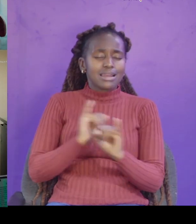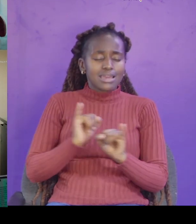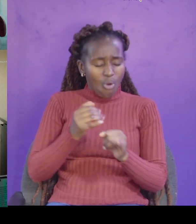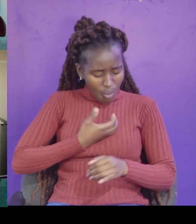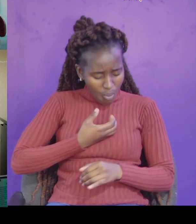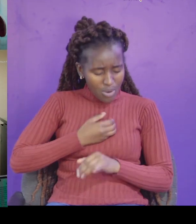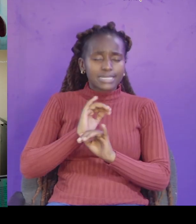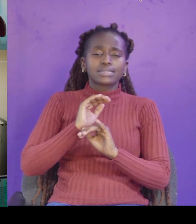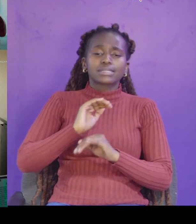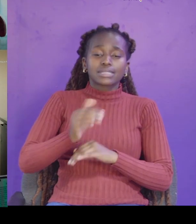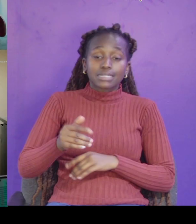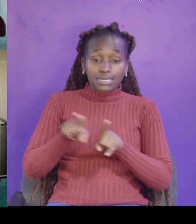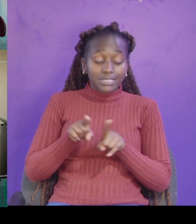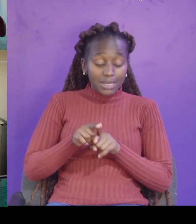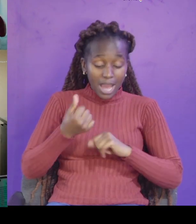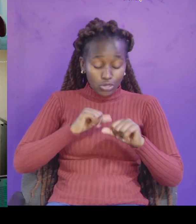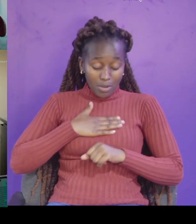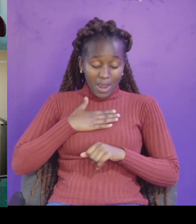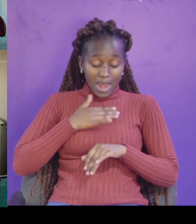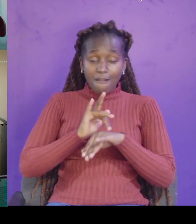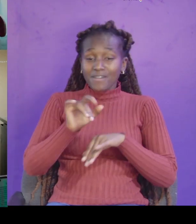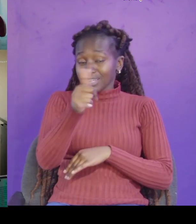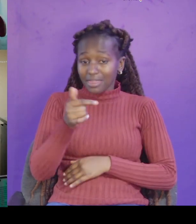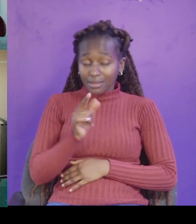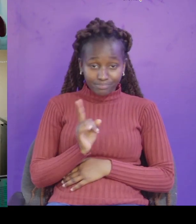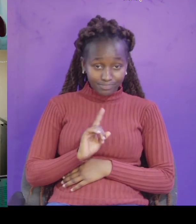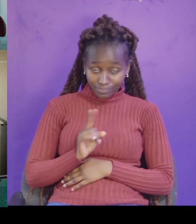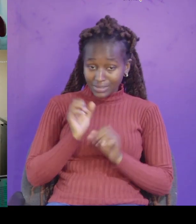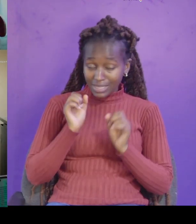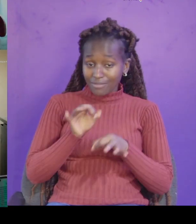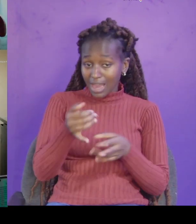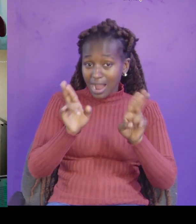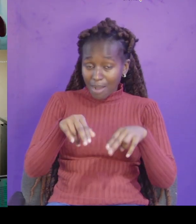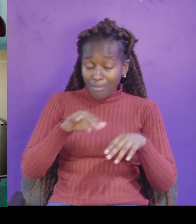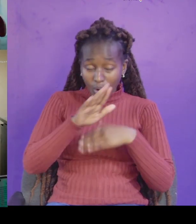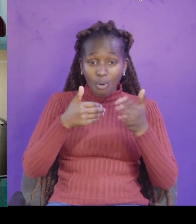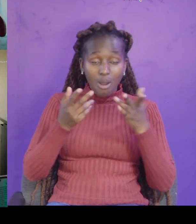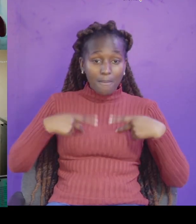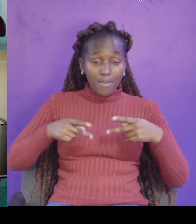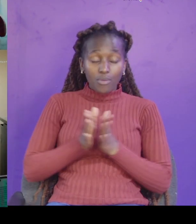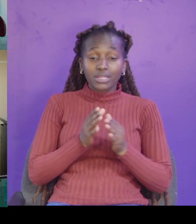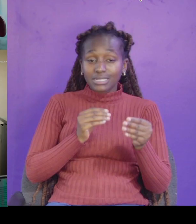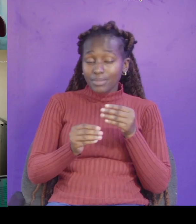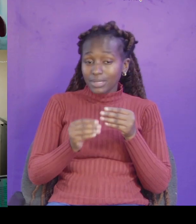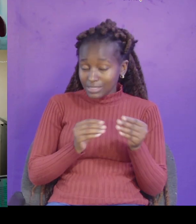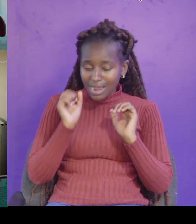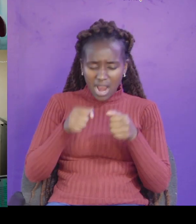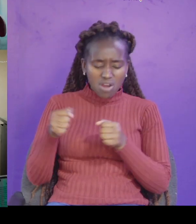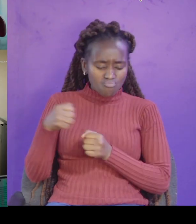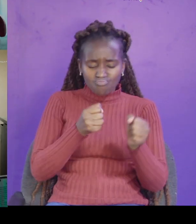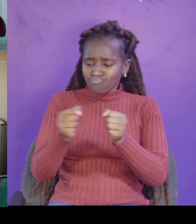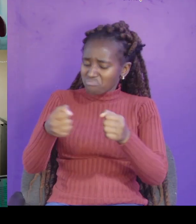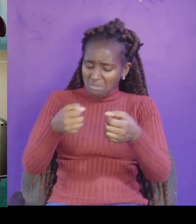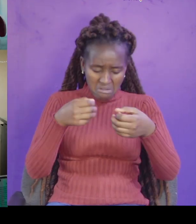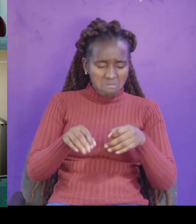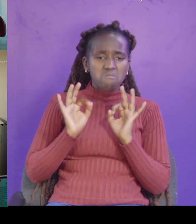affect others. By so doing, the people living with disability will be able to move freely, especially those